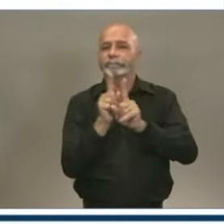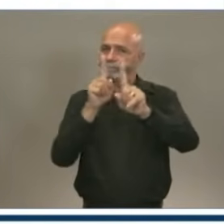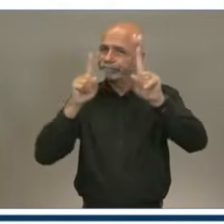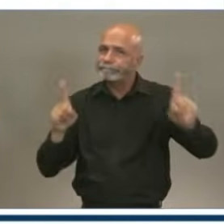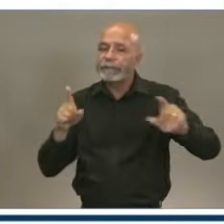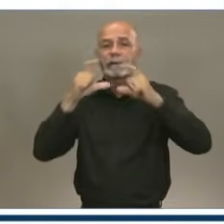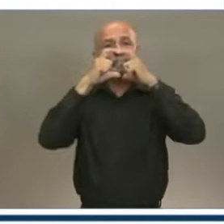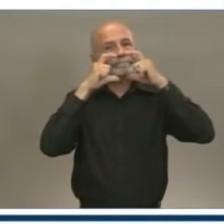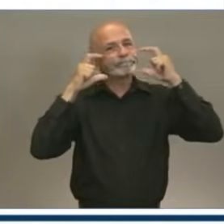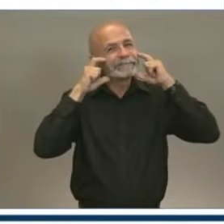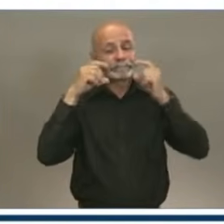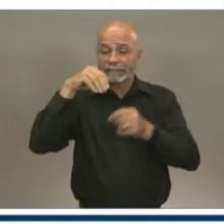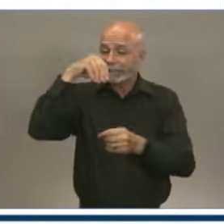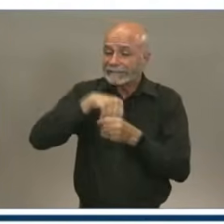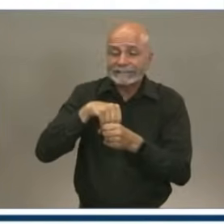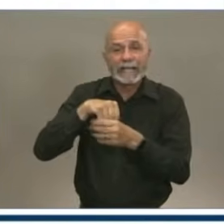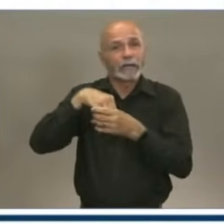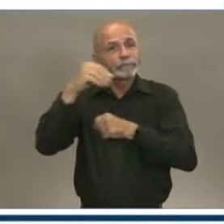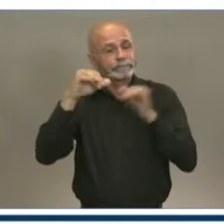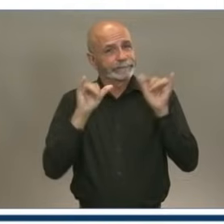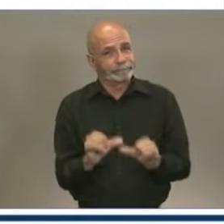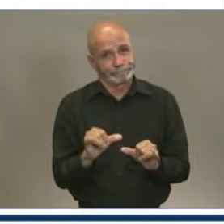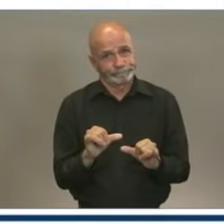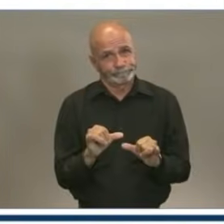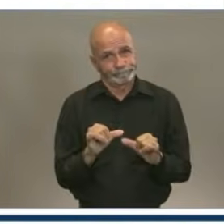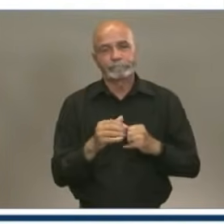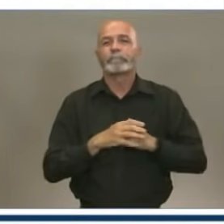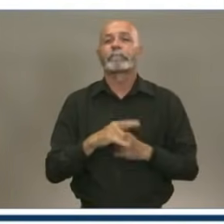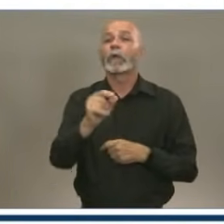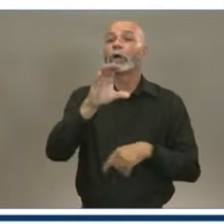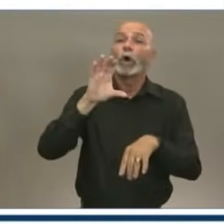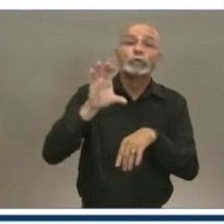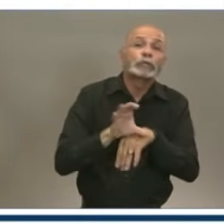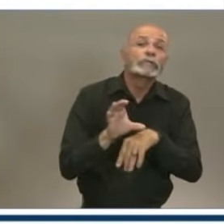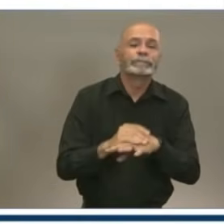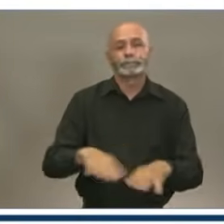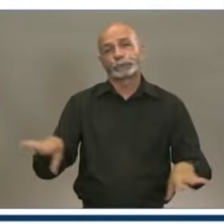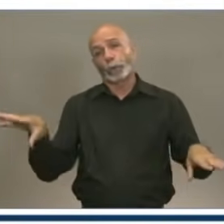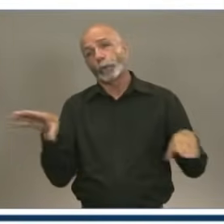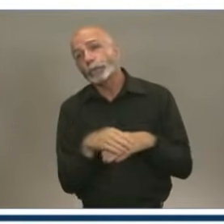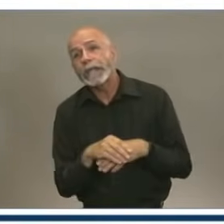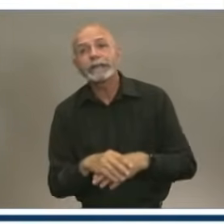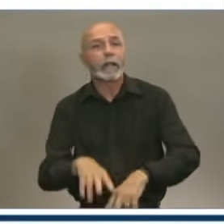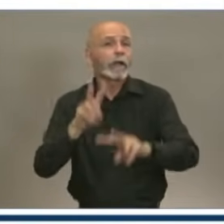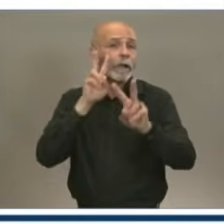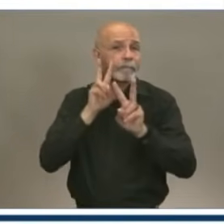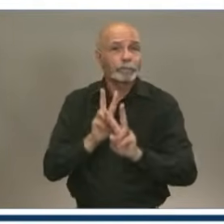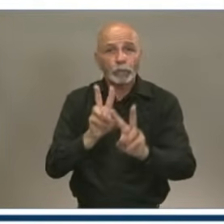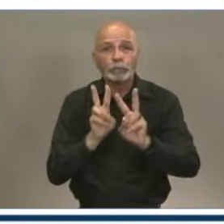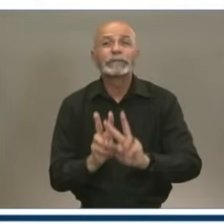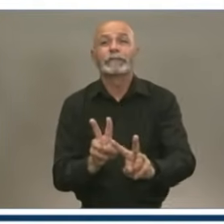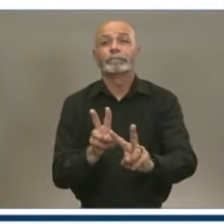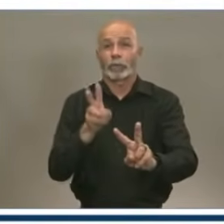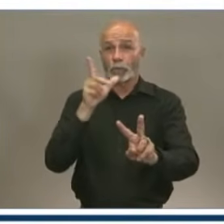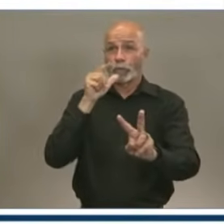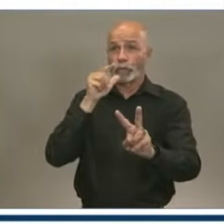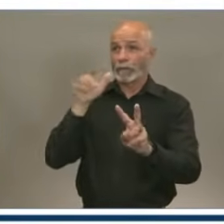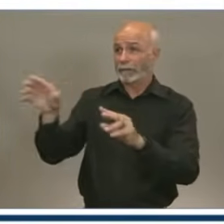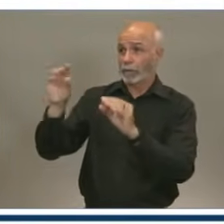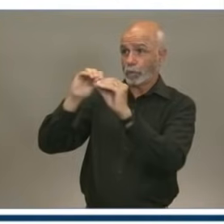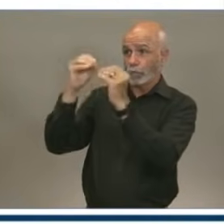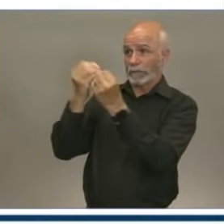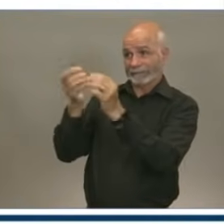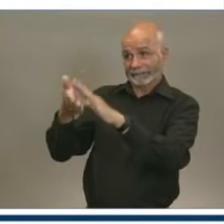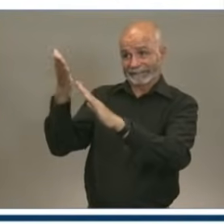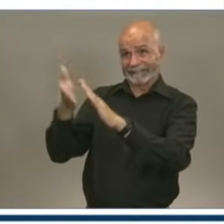masking indoors. Faith gatherings, weddings, funerals, and other events that are run by a recognized business or organization